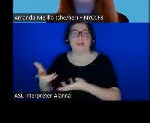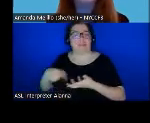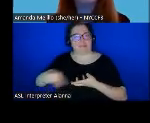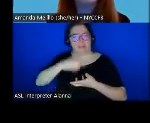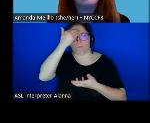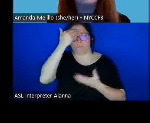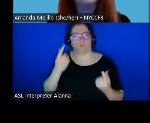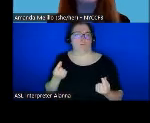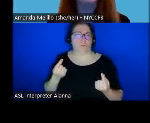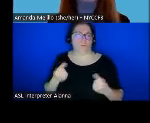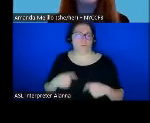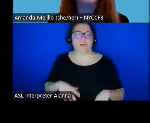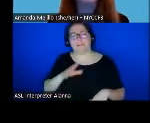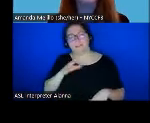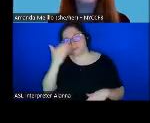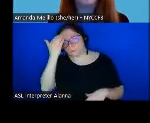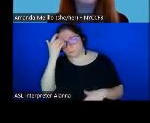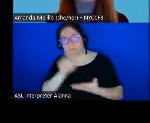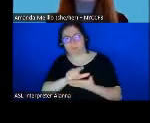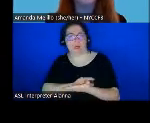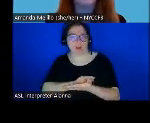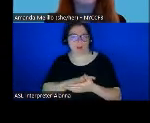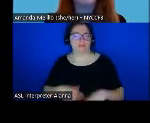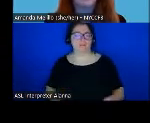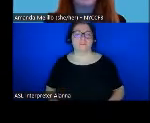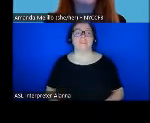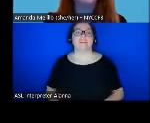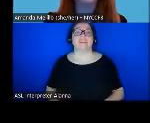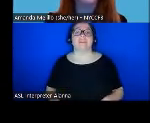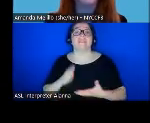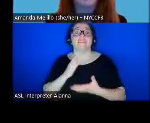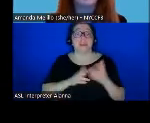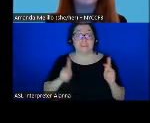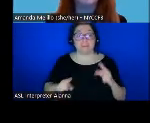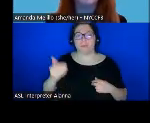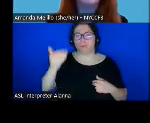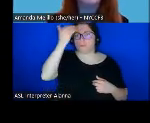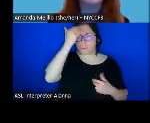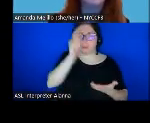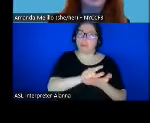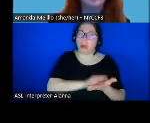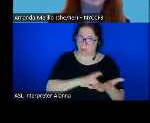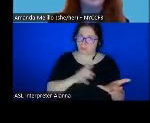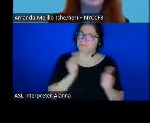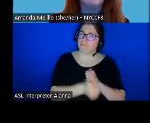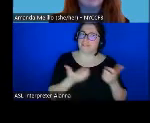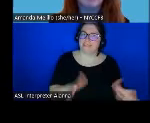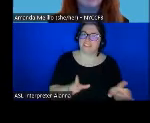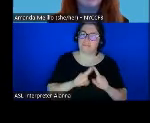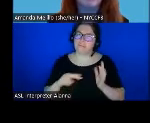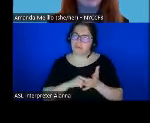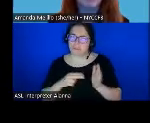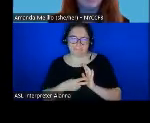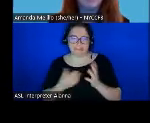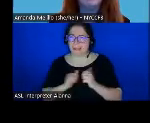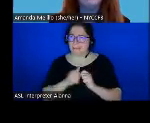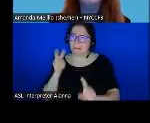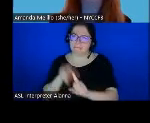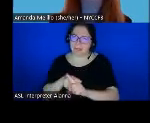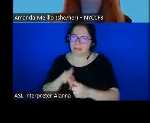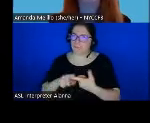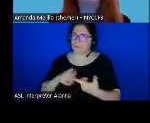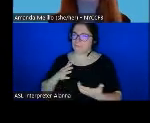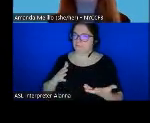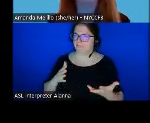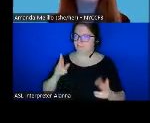lot of what we've been finding is people might be aware that this law has passed but they're not quite sure what's in it or how it applies to the people they work with